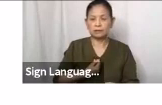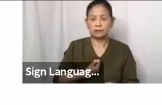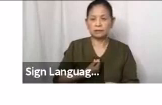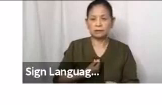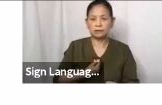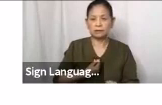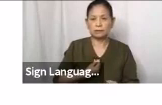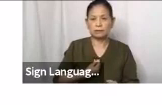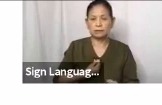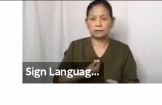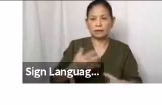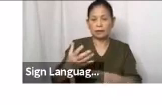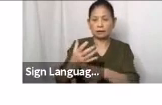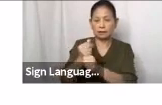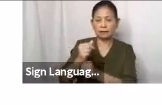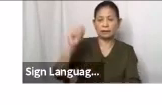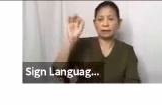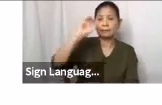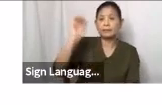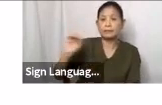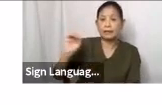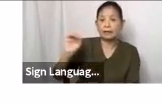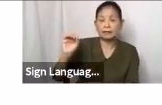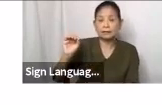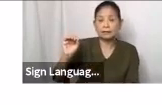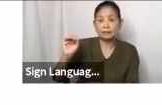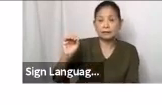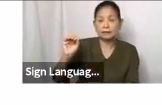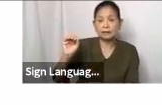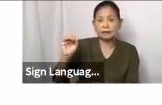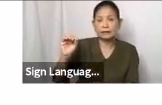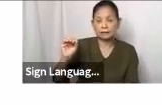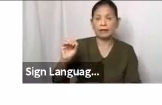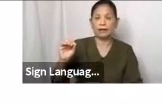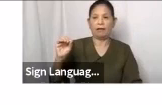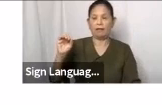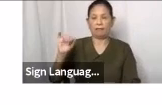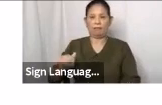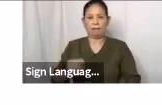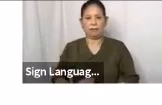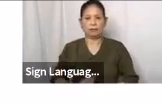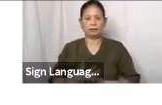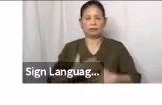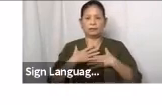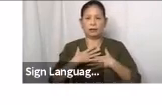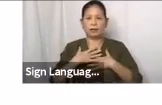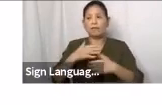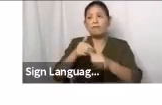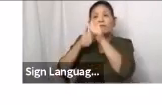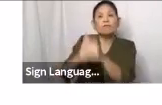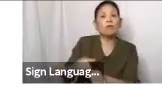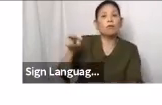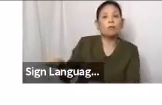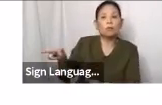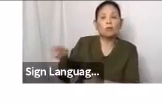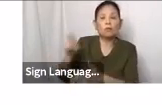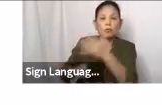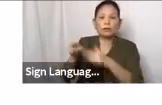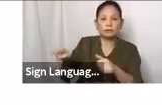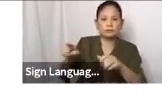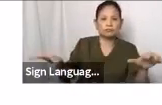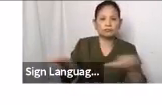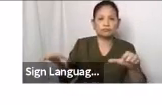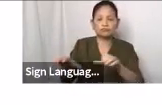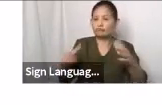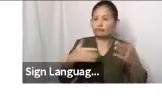the personality she wants, so they were very much inspired and they just follow what she is doing, whether she is